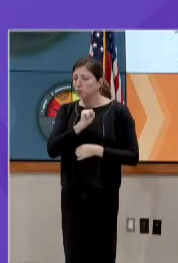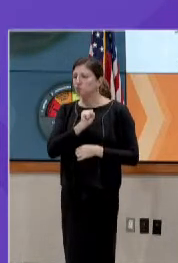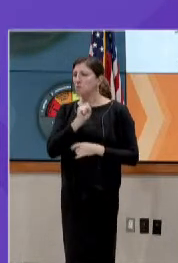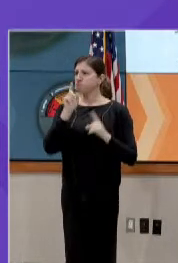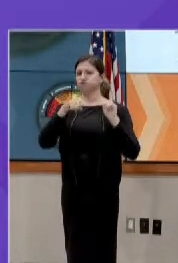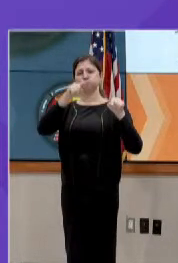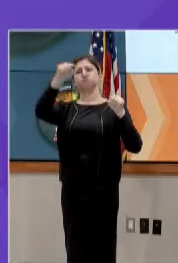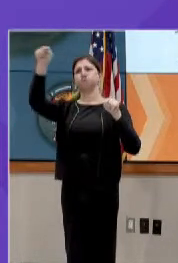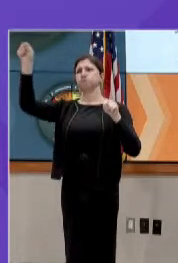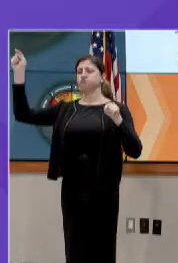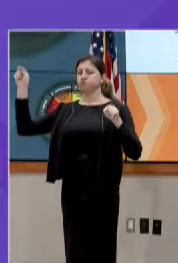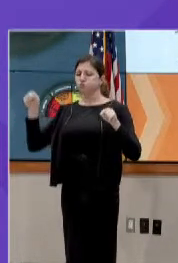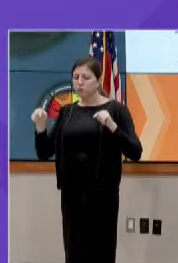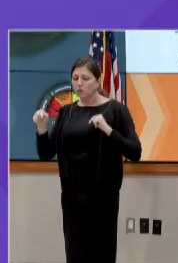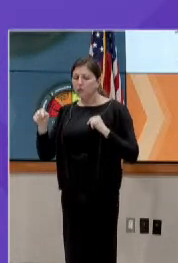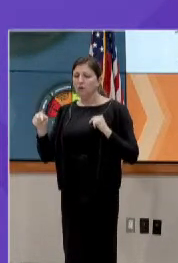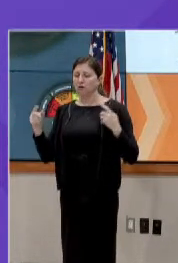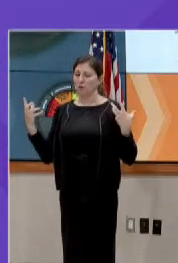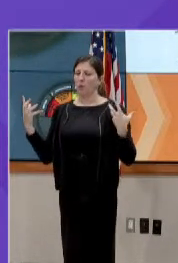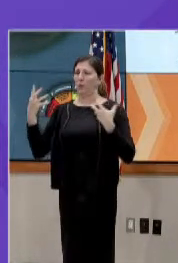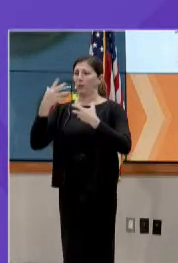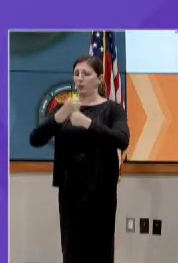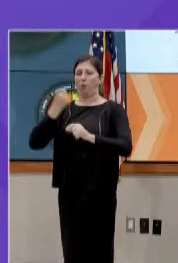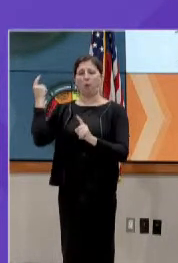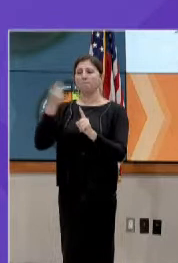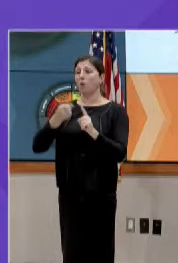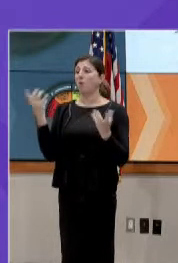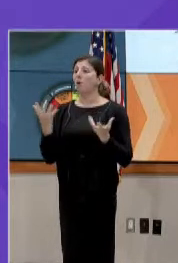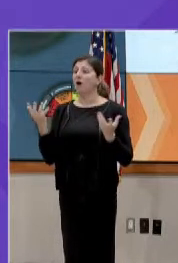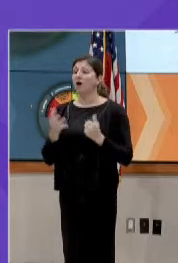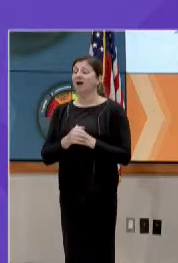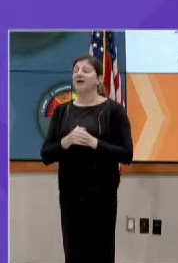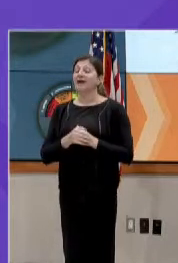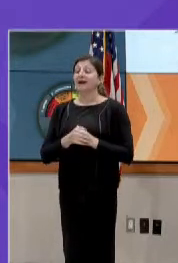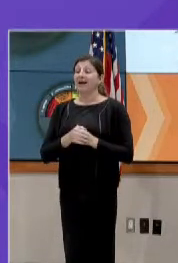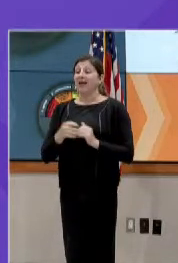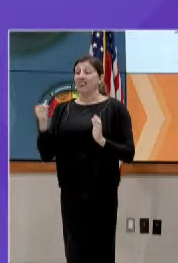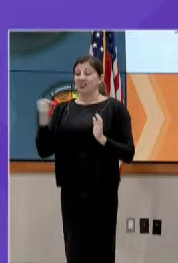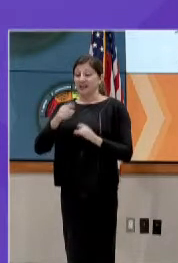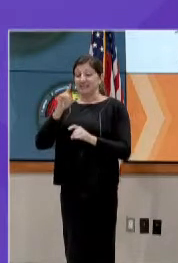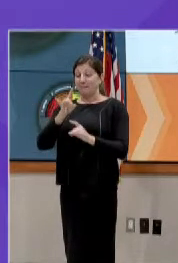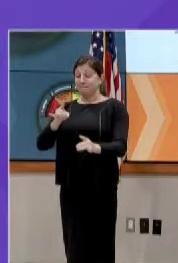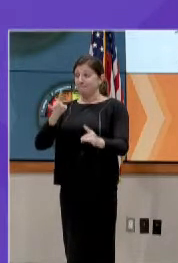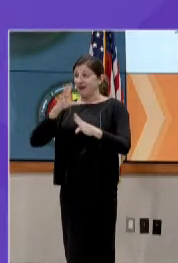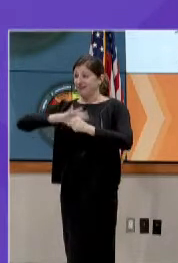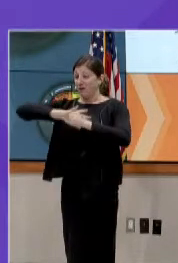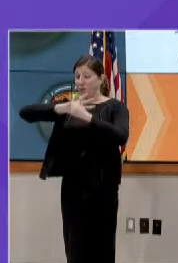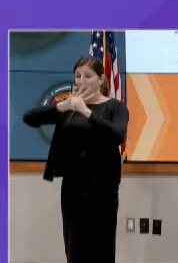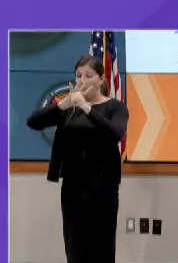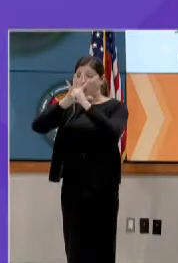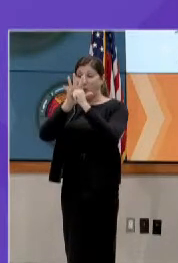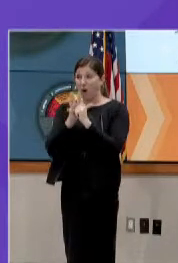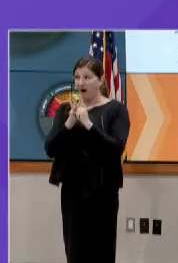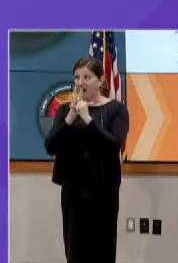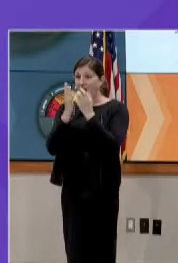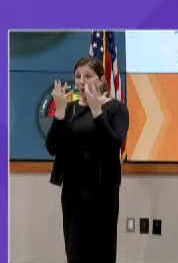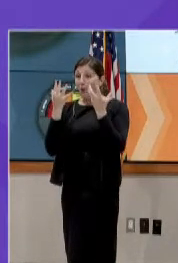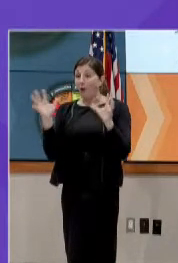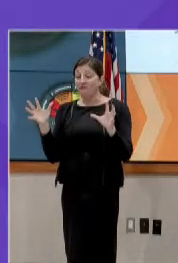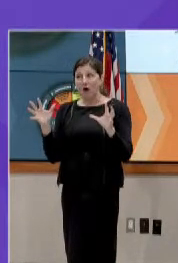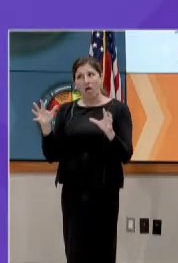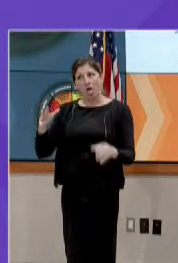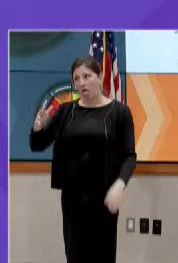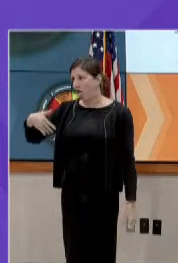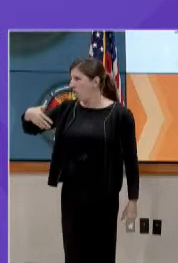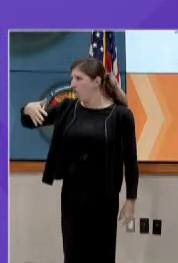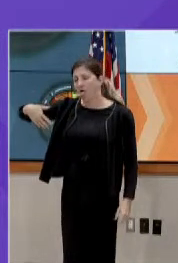all sorts of sources to one singular point, which is this pandemic is far from over.